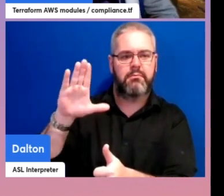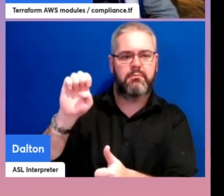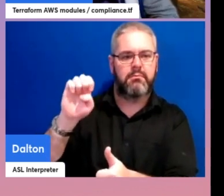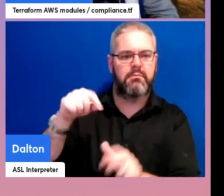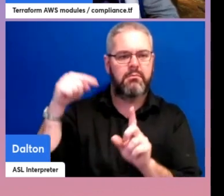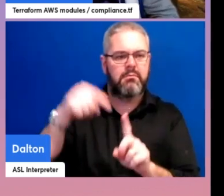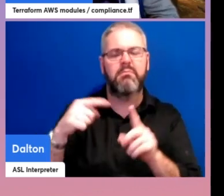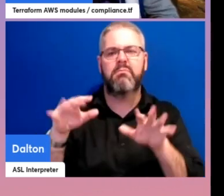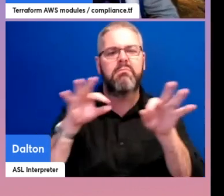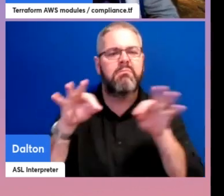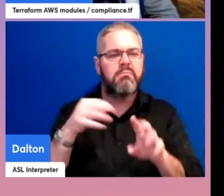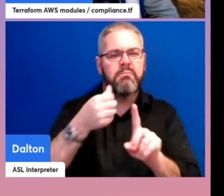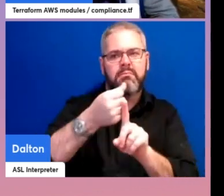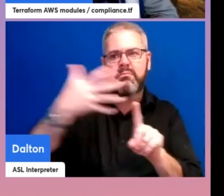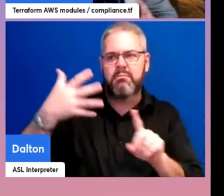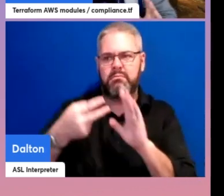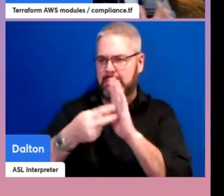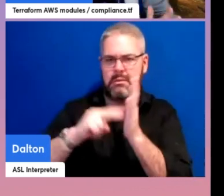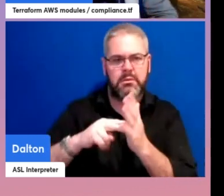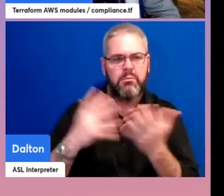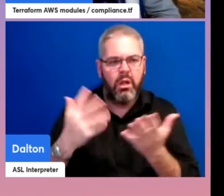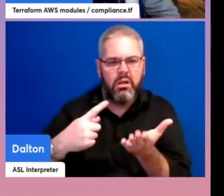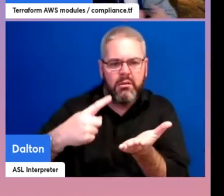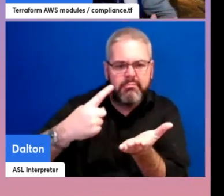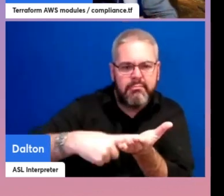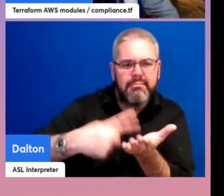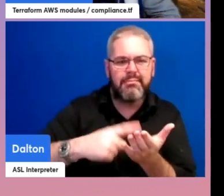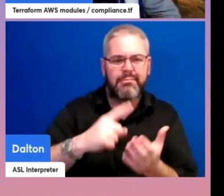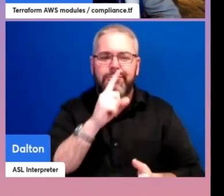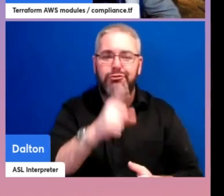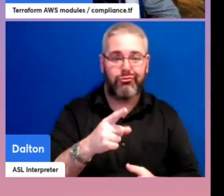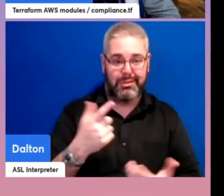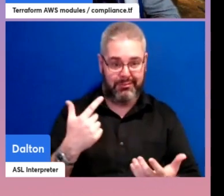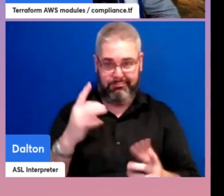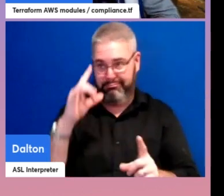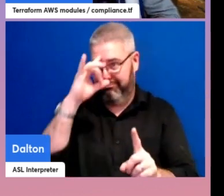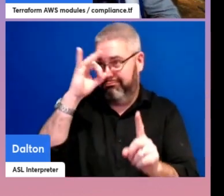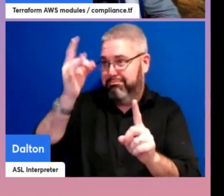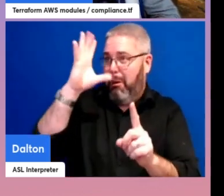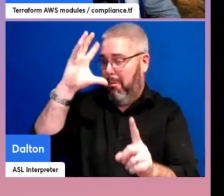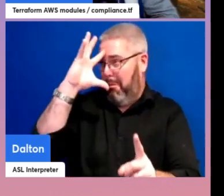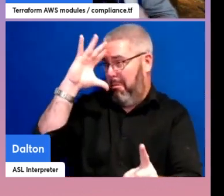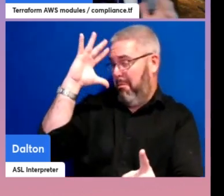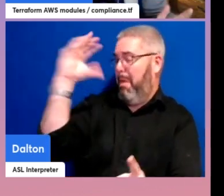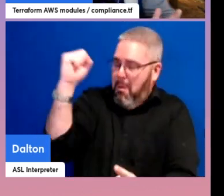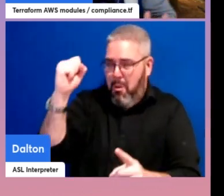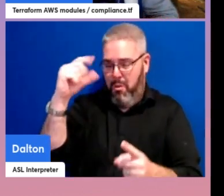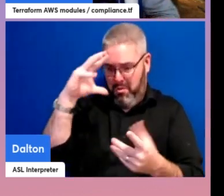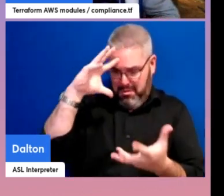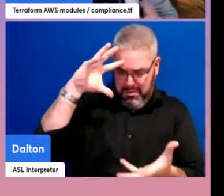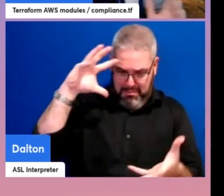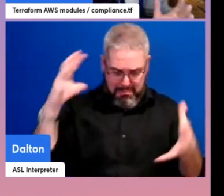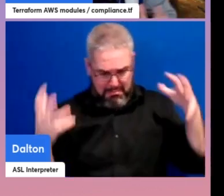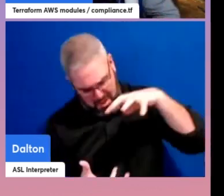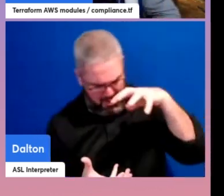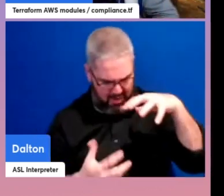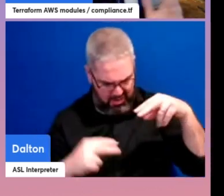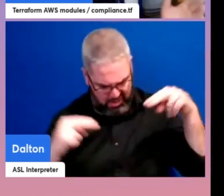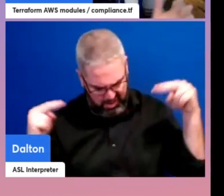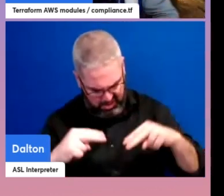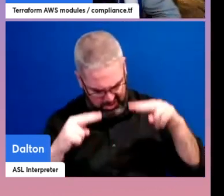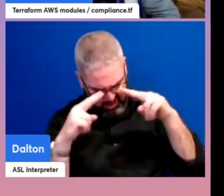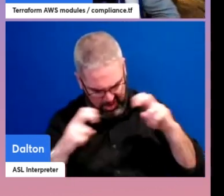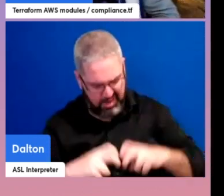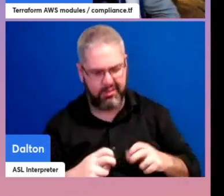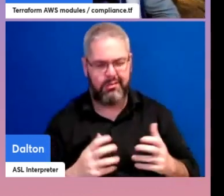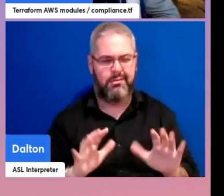is compliance. Like overall, it's not going to be really rocket science, and I'm not claiming that I'm big experts in compliance, and like